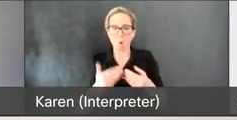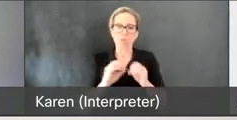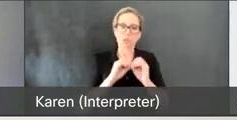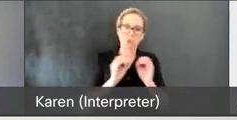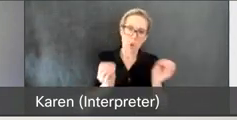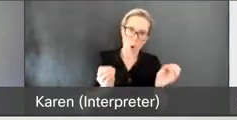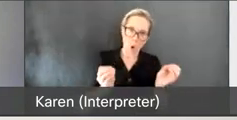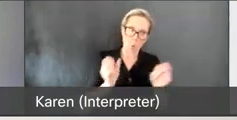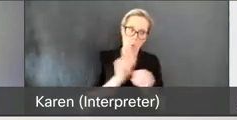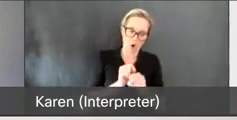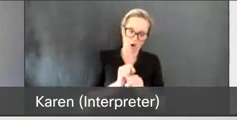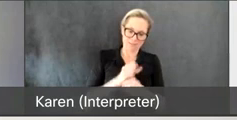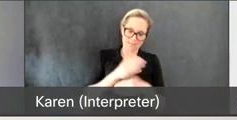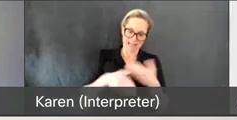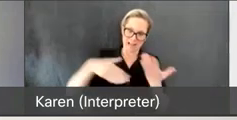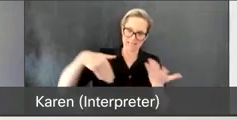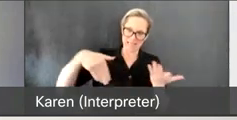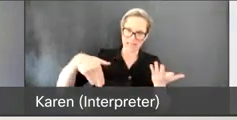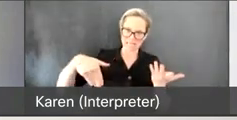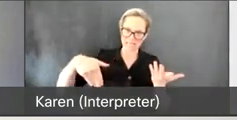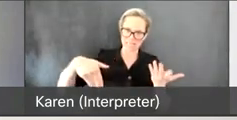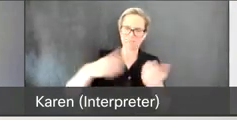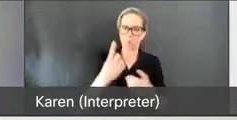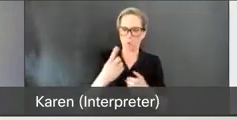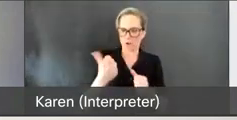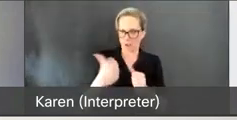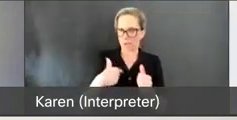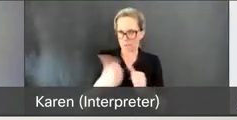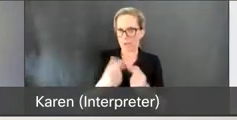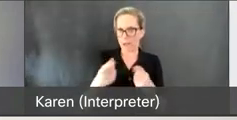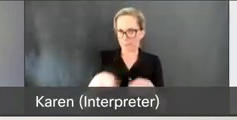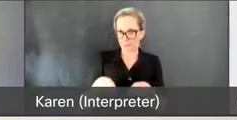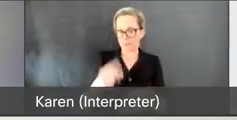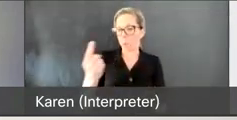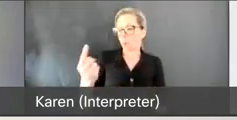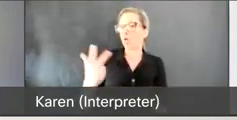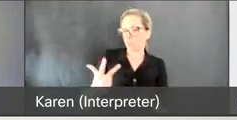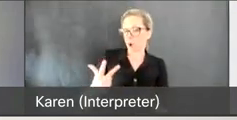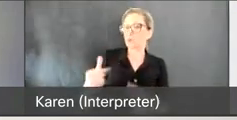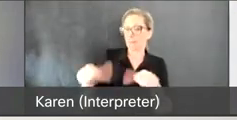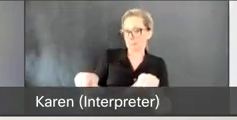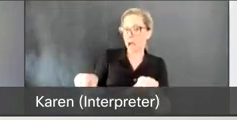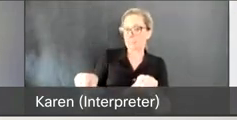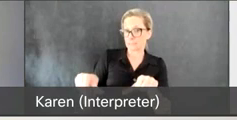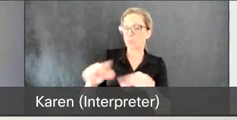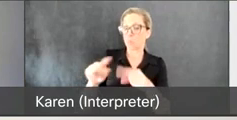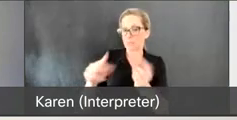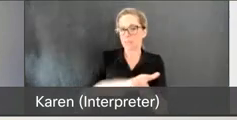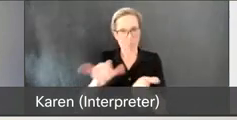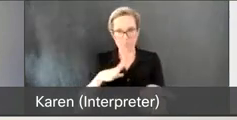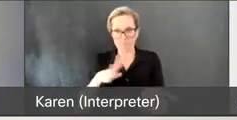been done. In this one instance, there was a 1/3 deposit at signing, which is